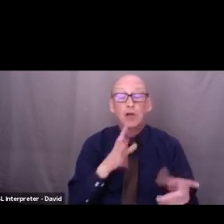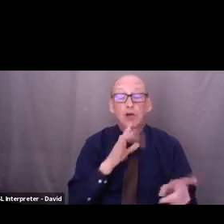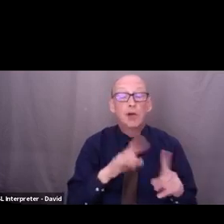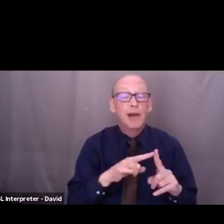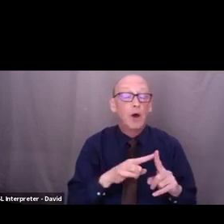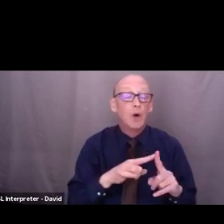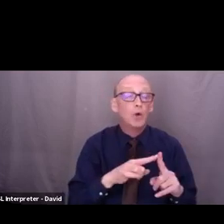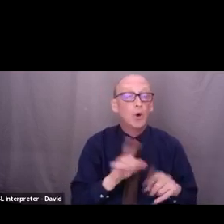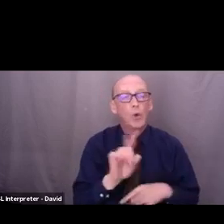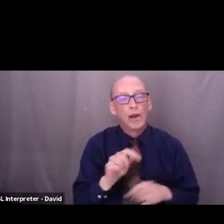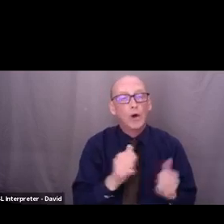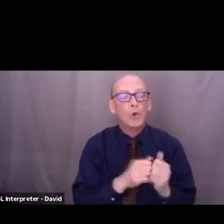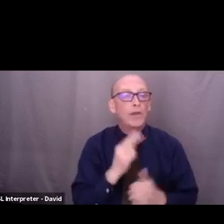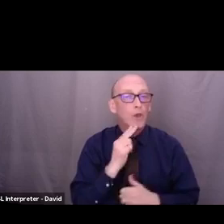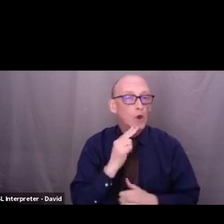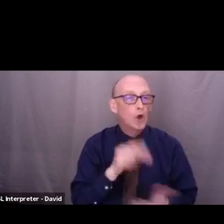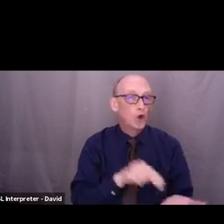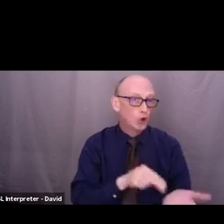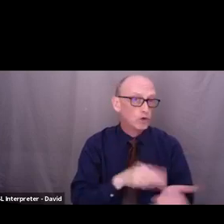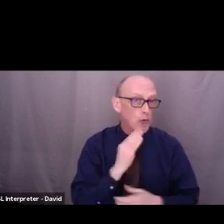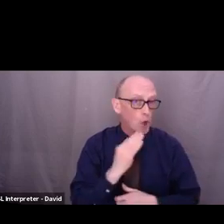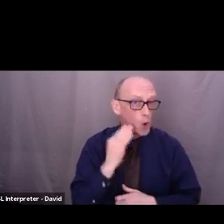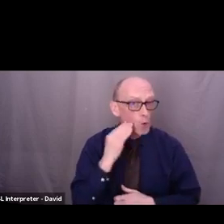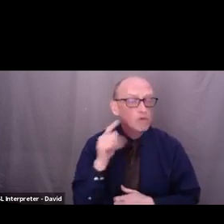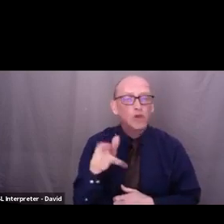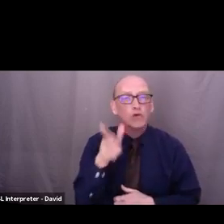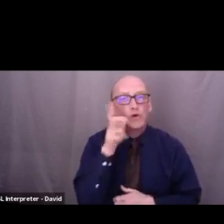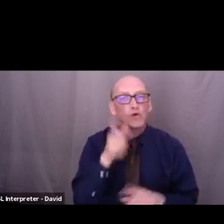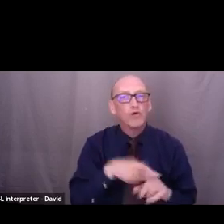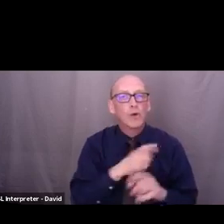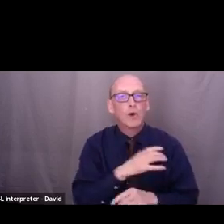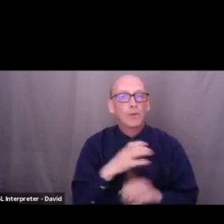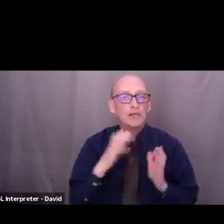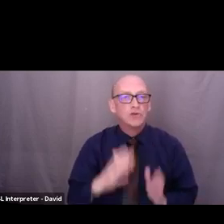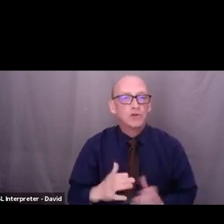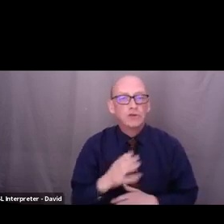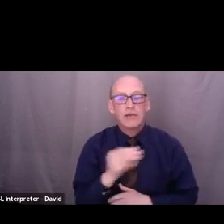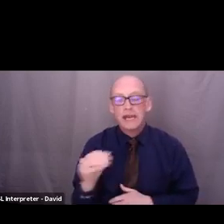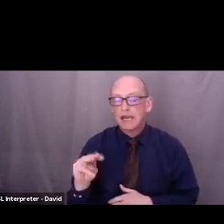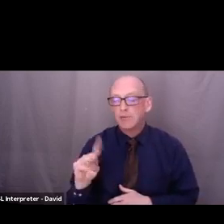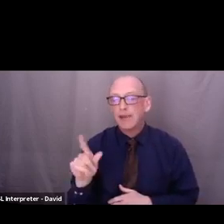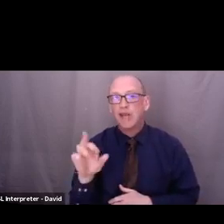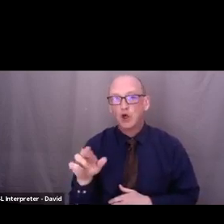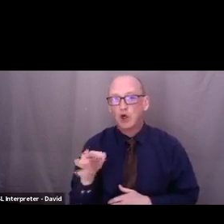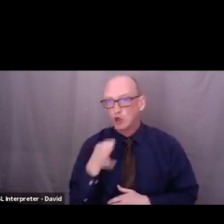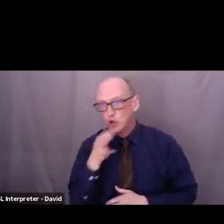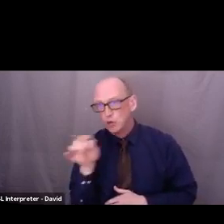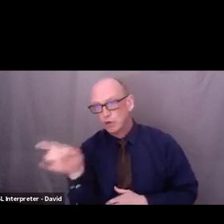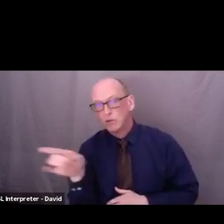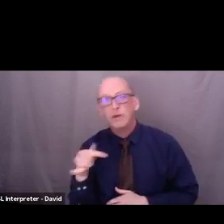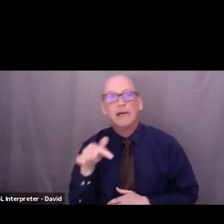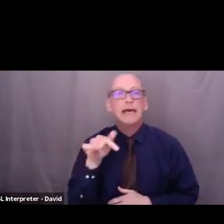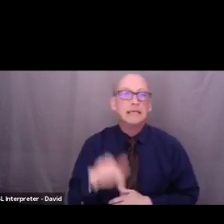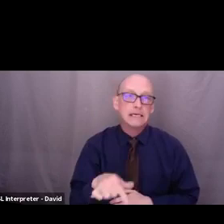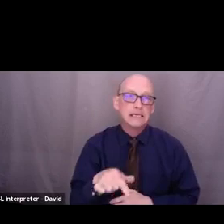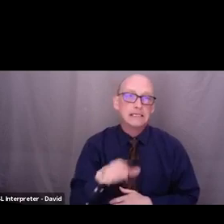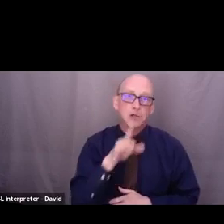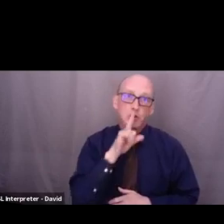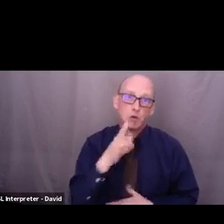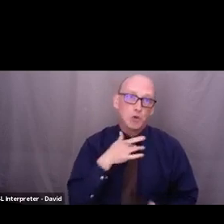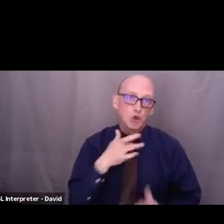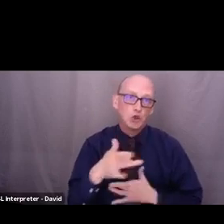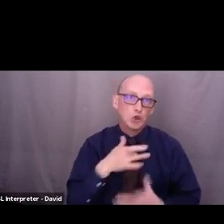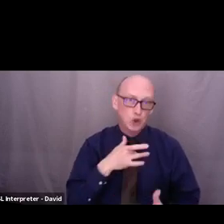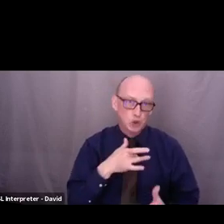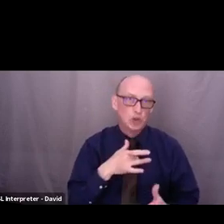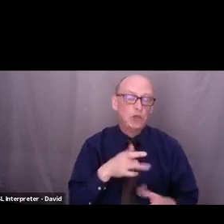homes. As you've heard from the commissioners, and you'll hear from the mayor here in a bit, this has been a true concern of all of them, as